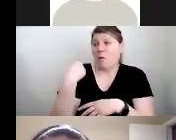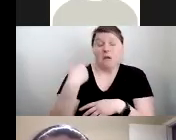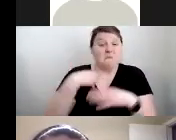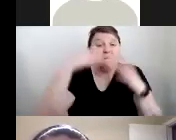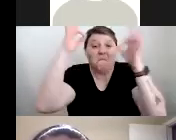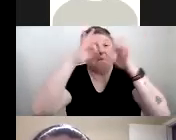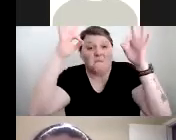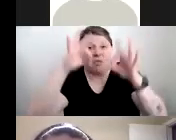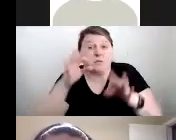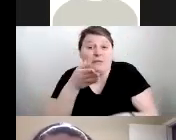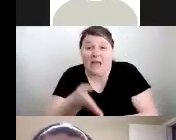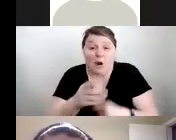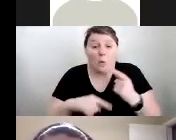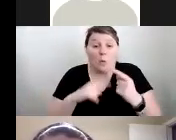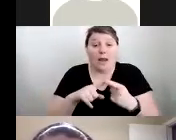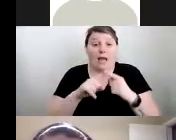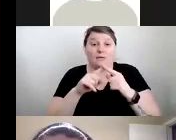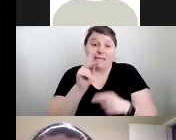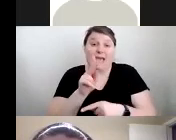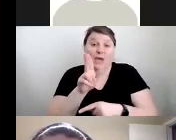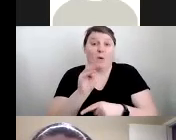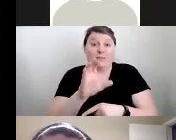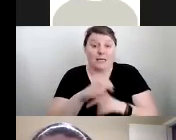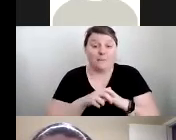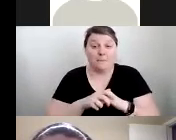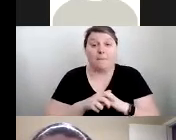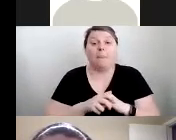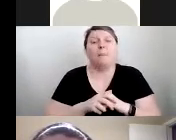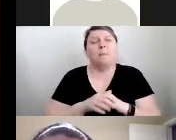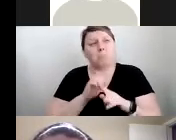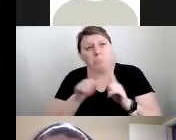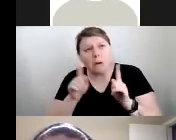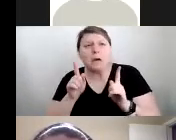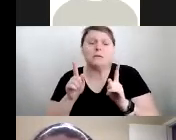when I was at KU Med Center. However, the more that